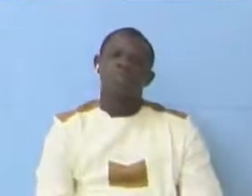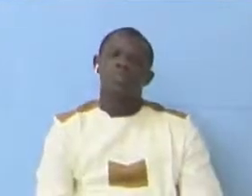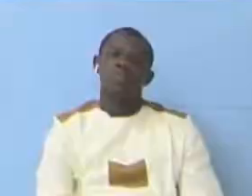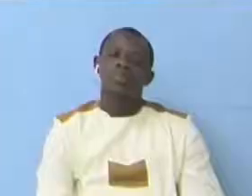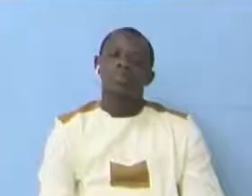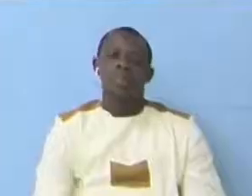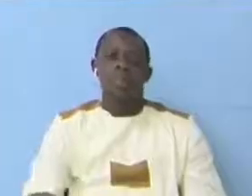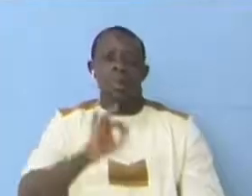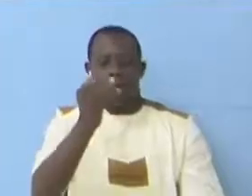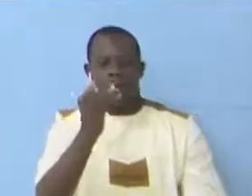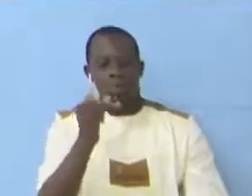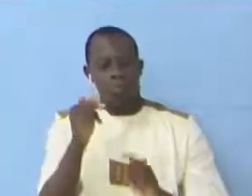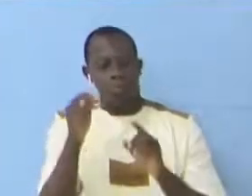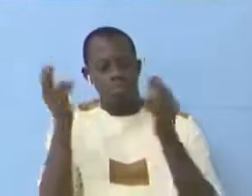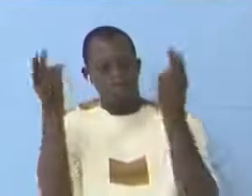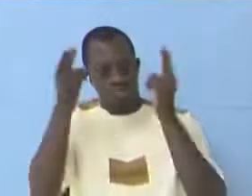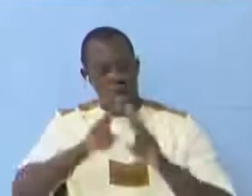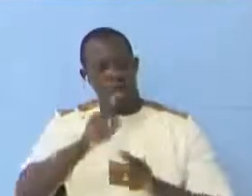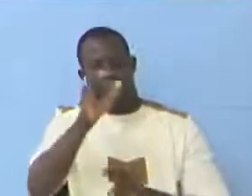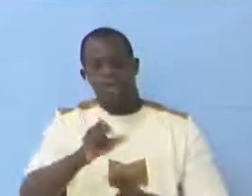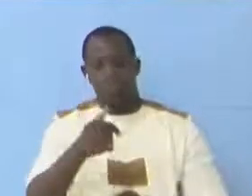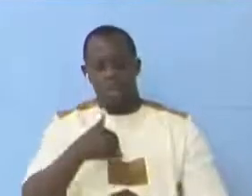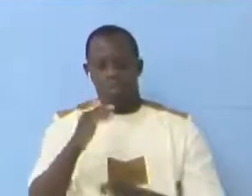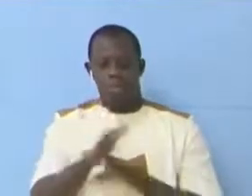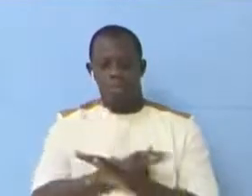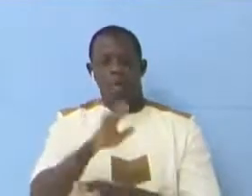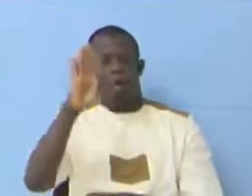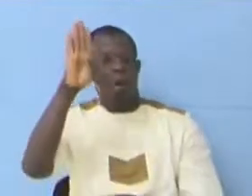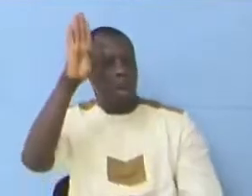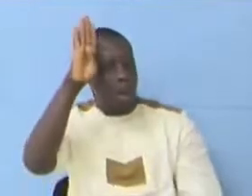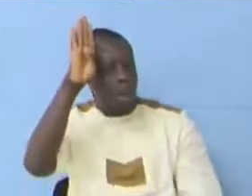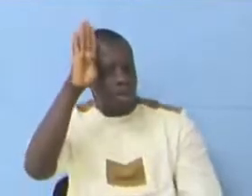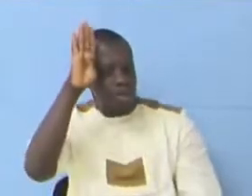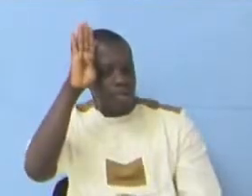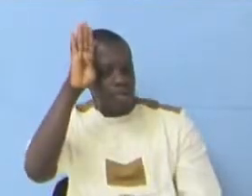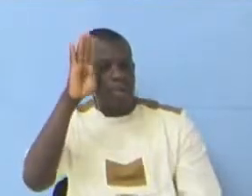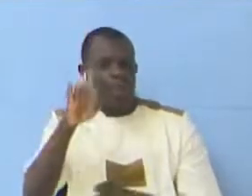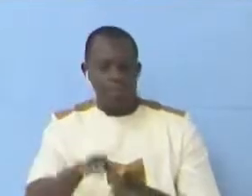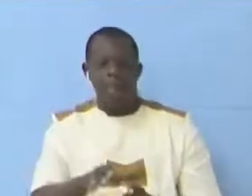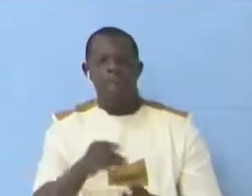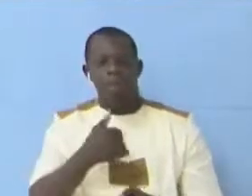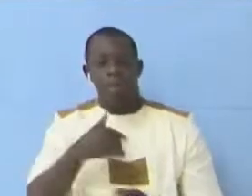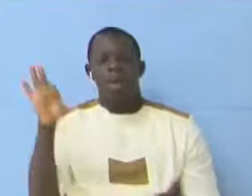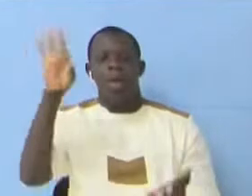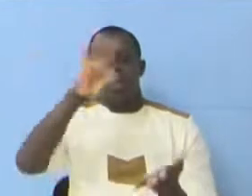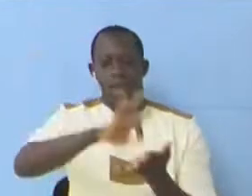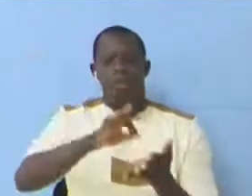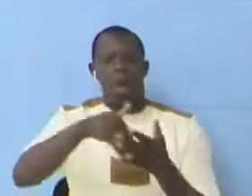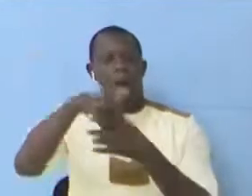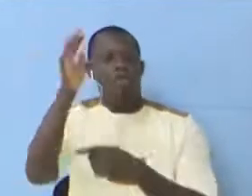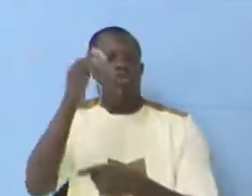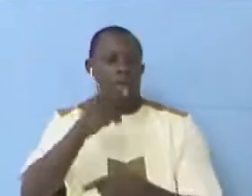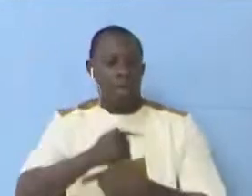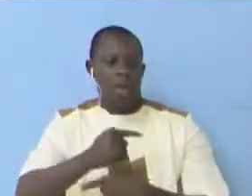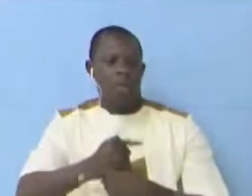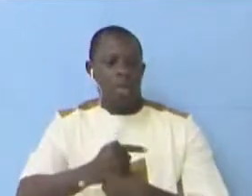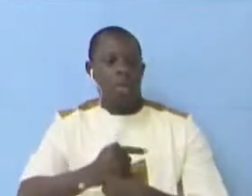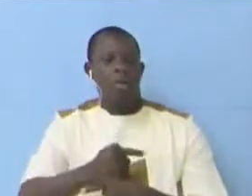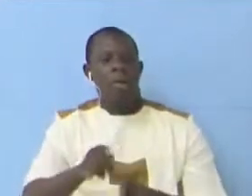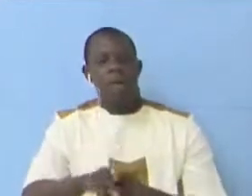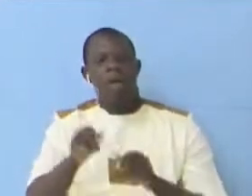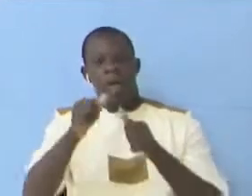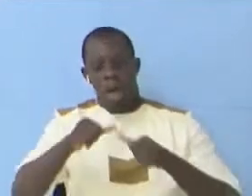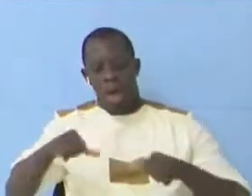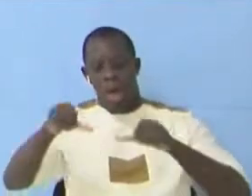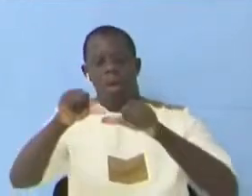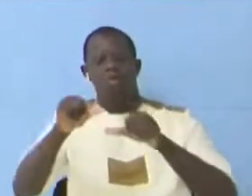Yes, Council, I was on leave. Well, Council, jamono boobu maa ngi woon si leave. I traveled out of this country around